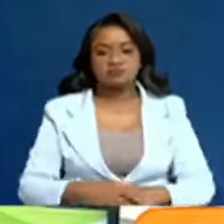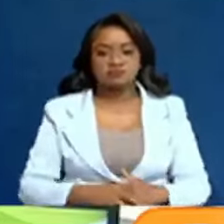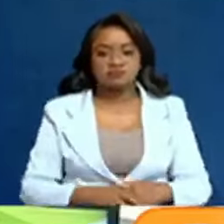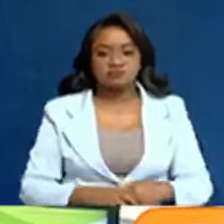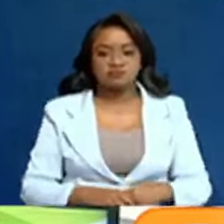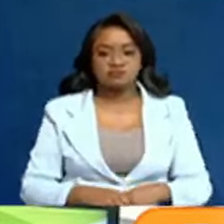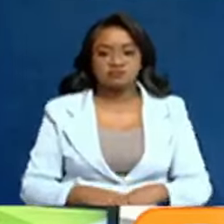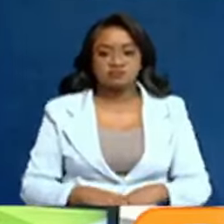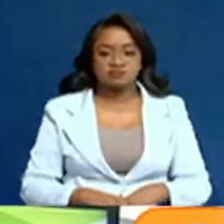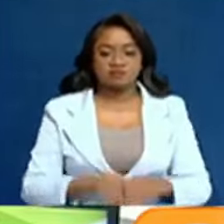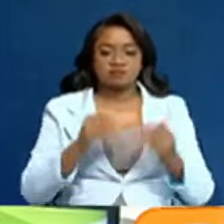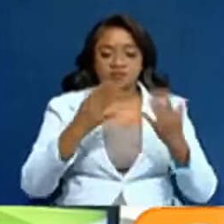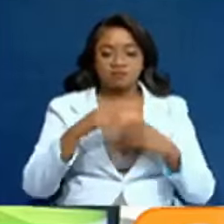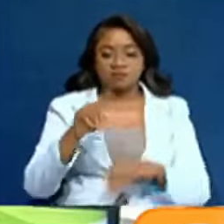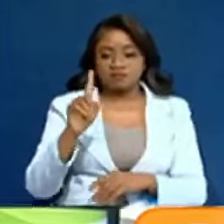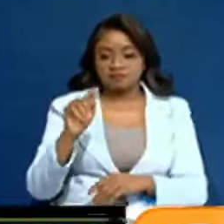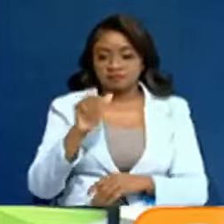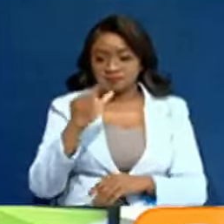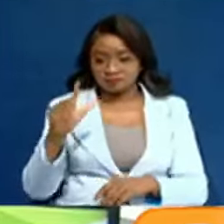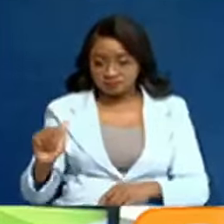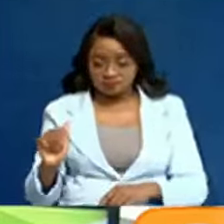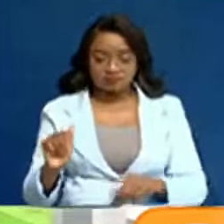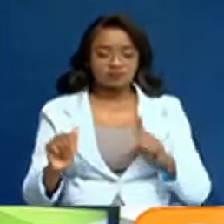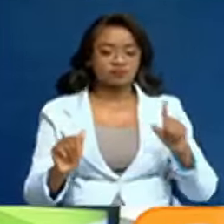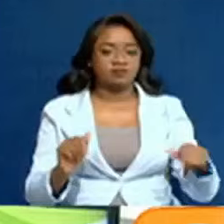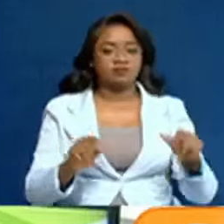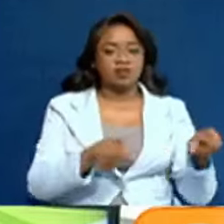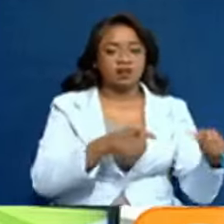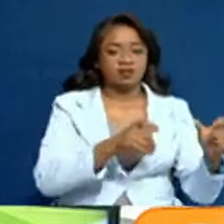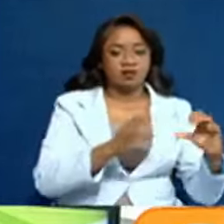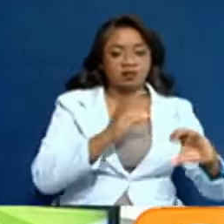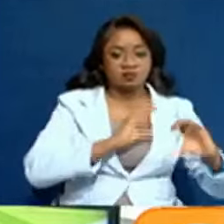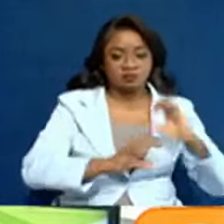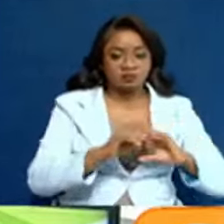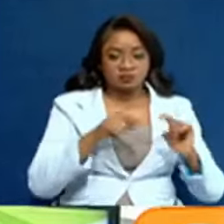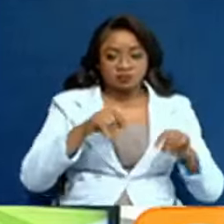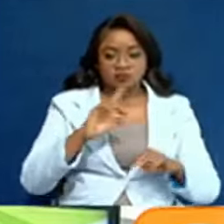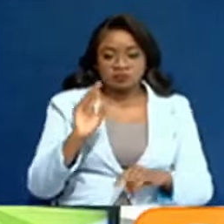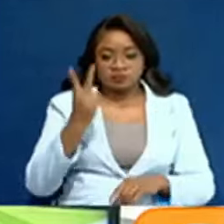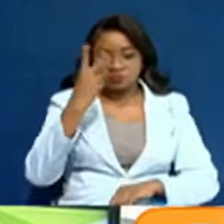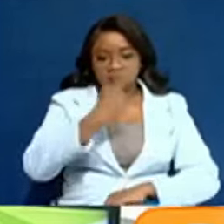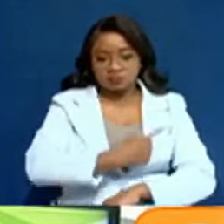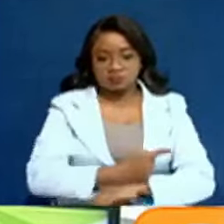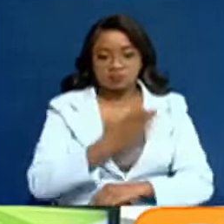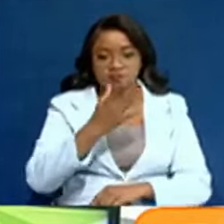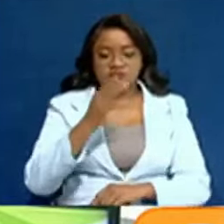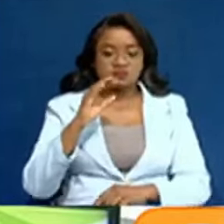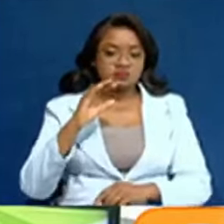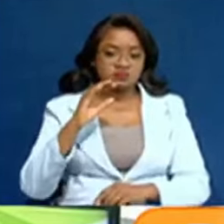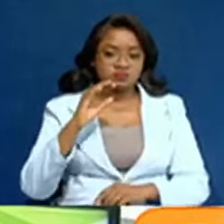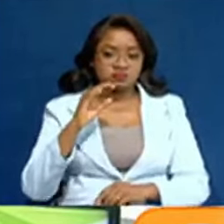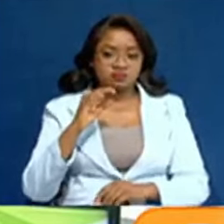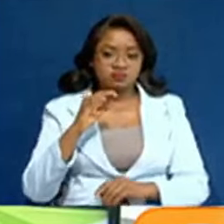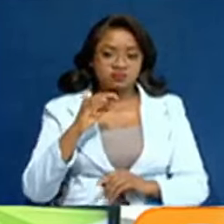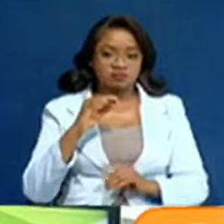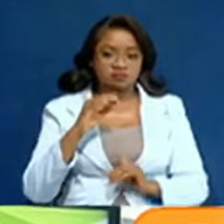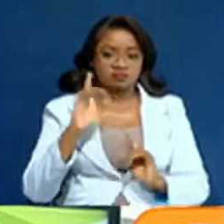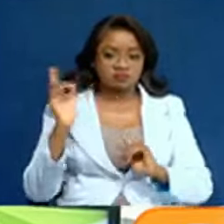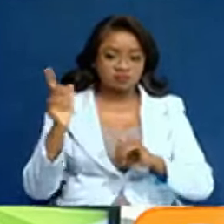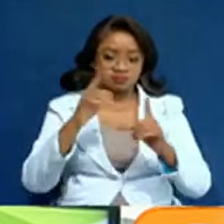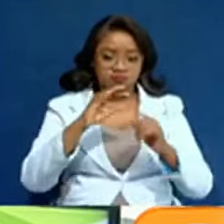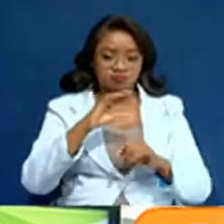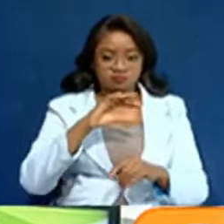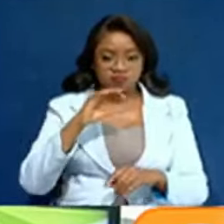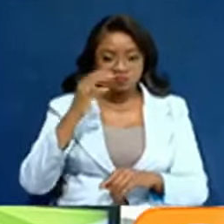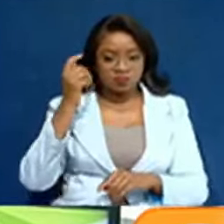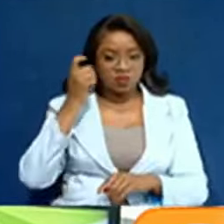Now, the Telecredit and Radio Citizen Roadshow entered in its second day in the Coastal Counties Tour in Kwale County.